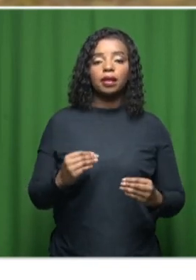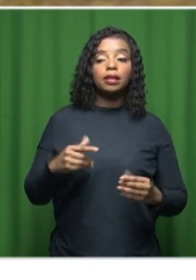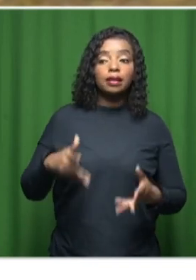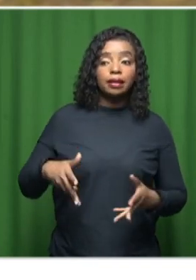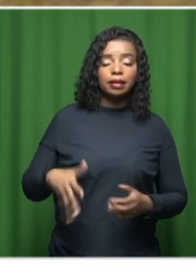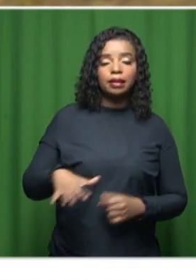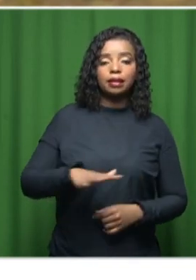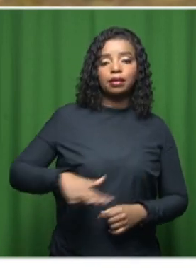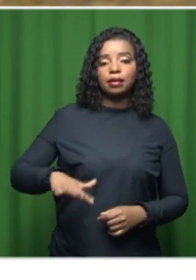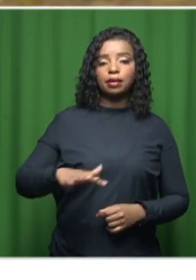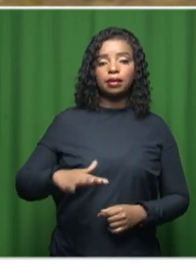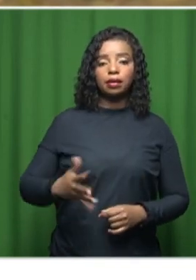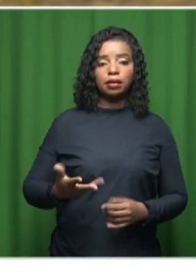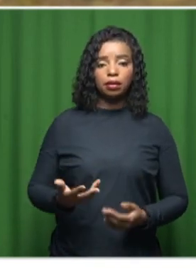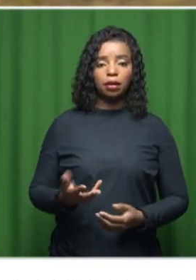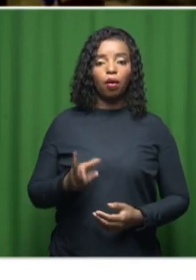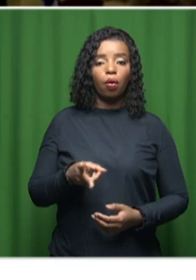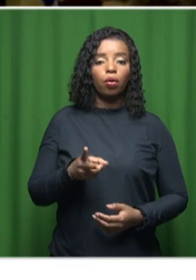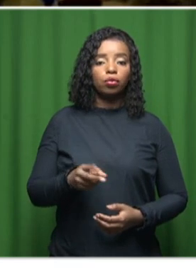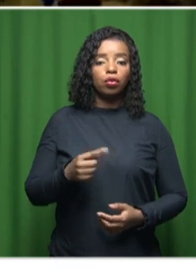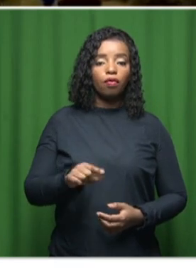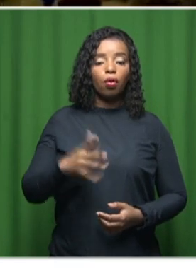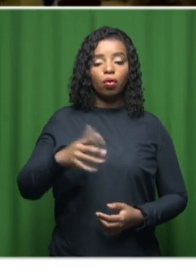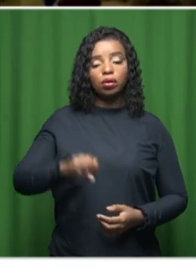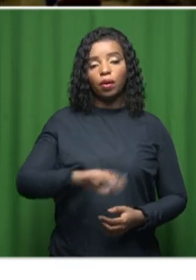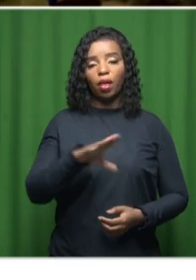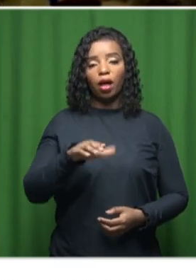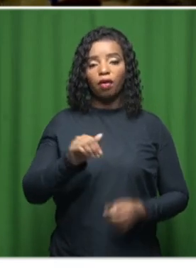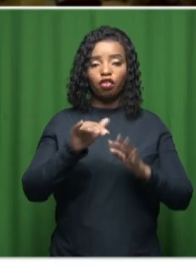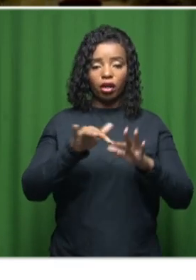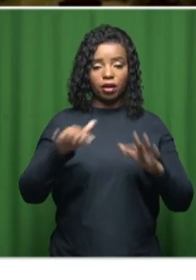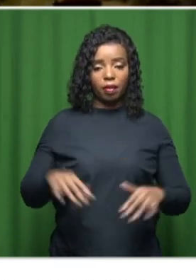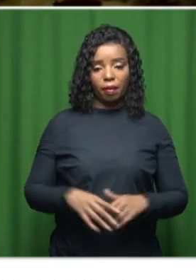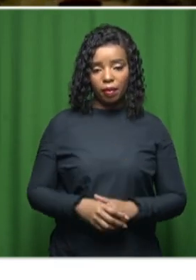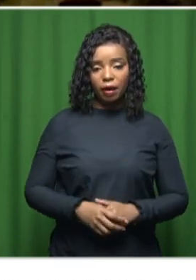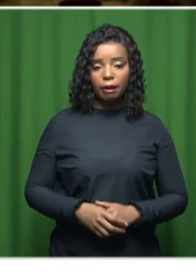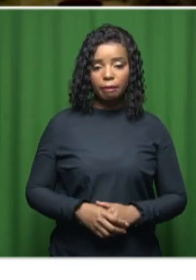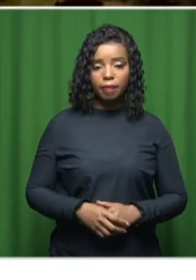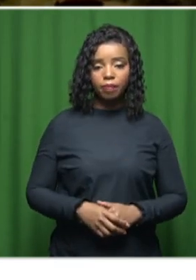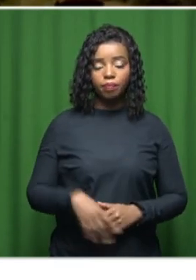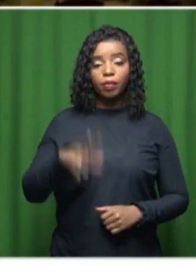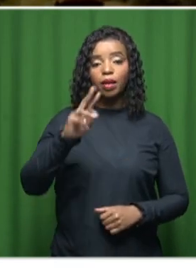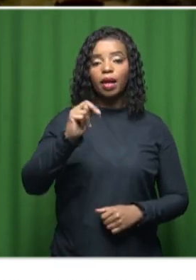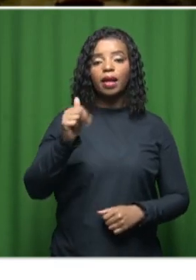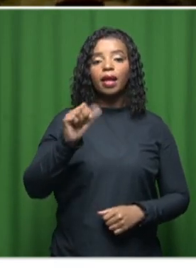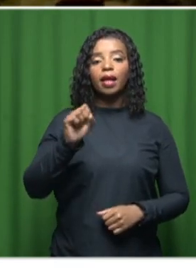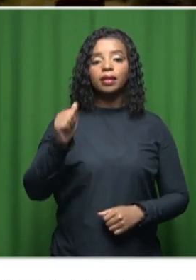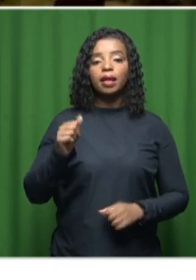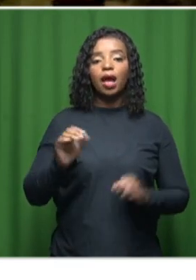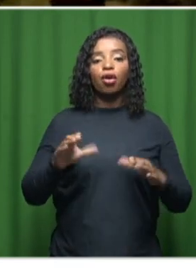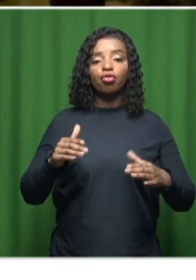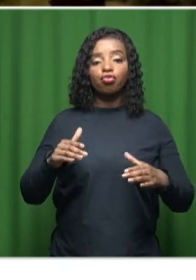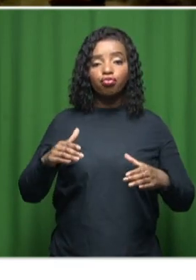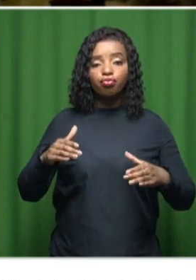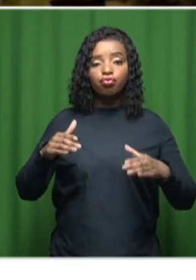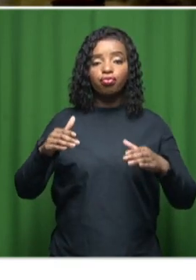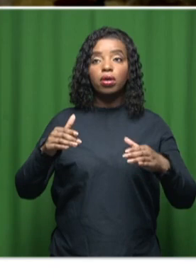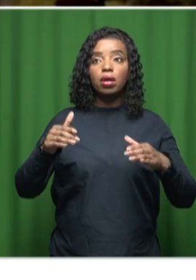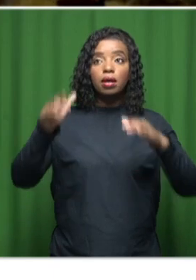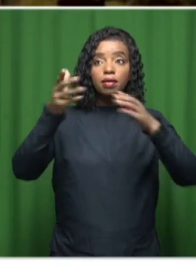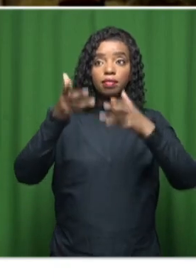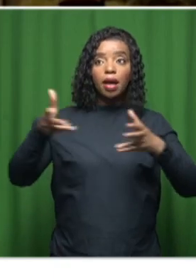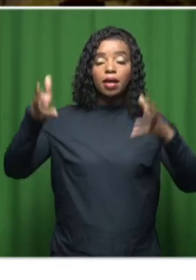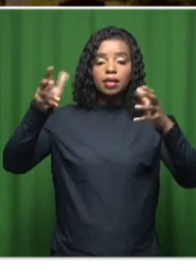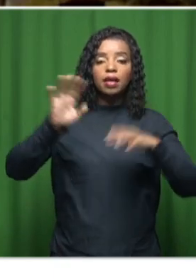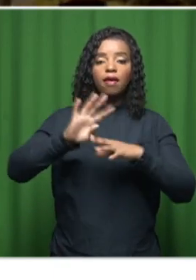agency and, of course, to the South African public. NASA will send its crew to the space on the 14th of November on its first